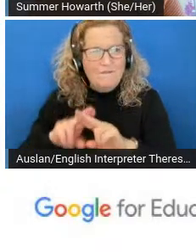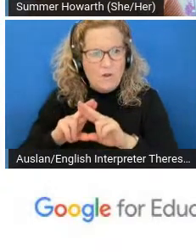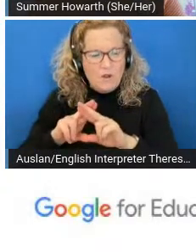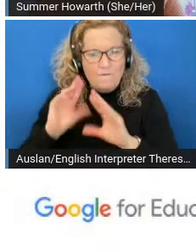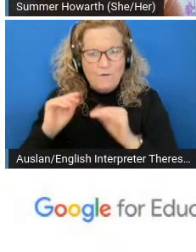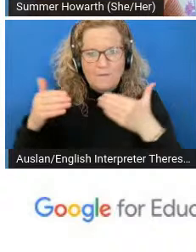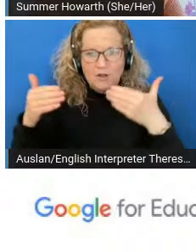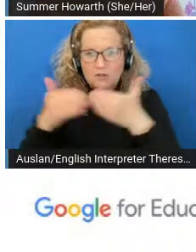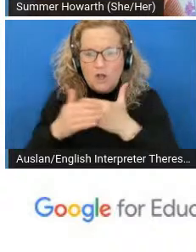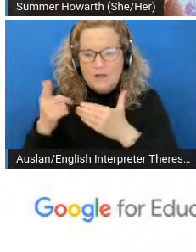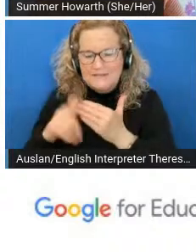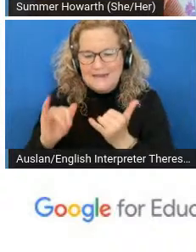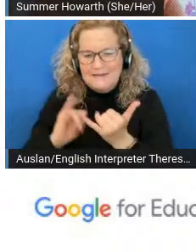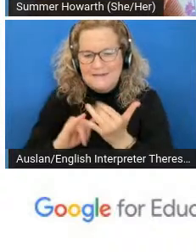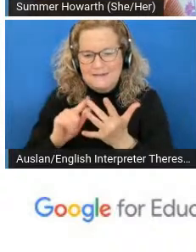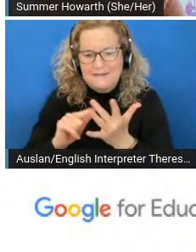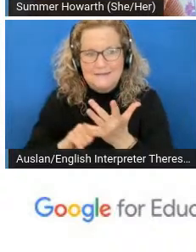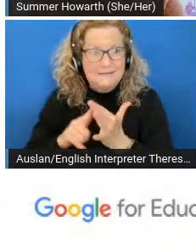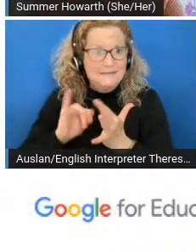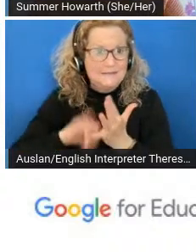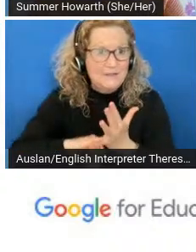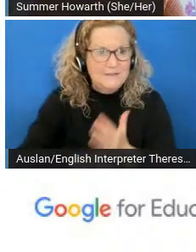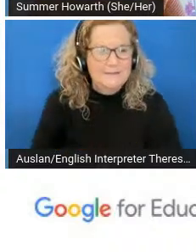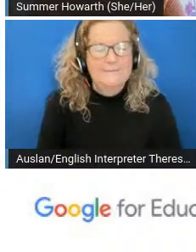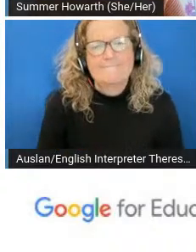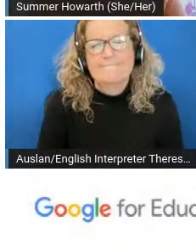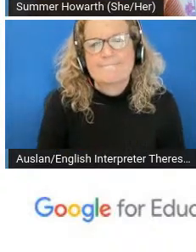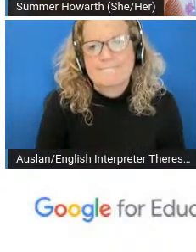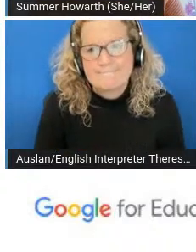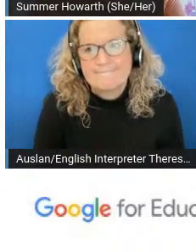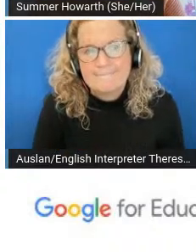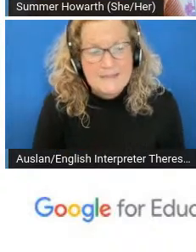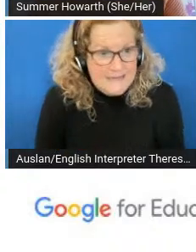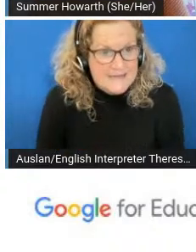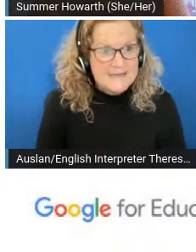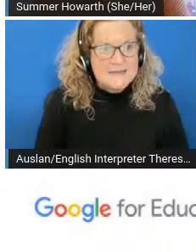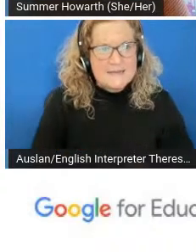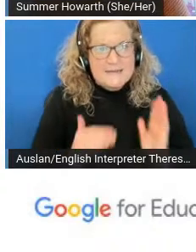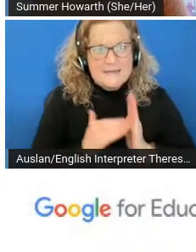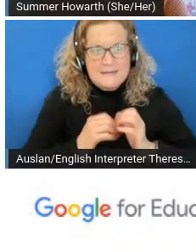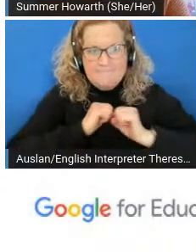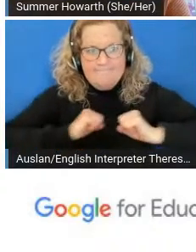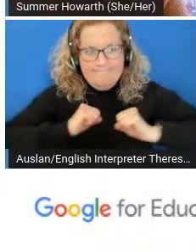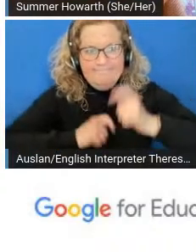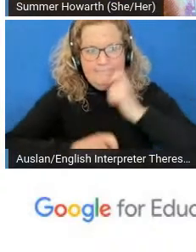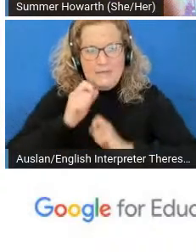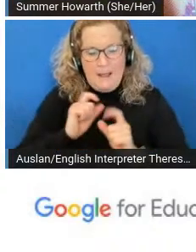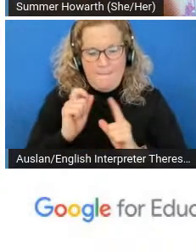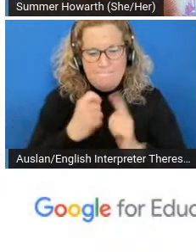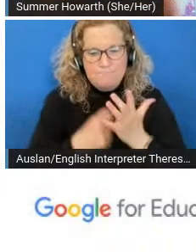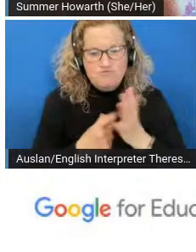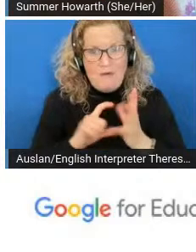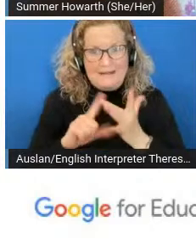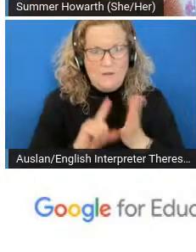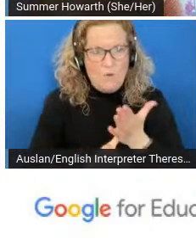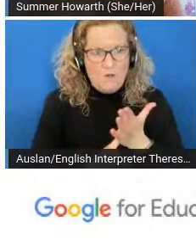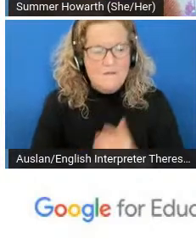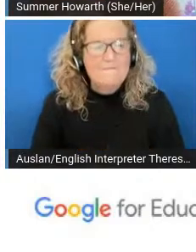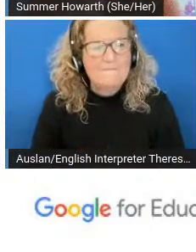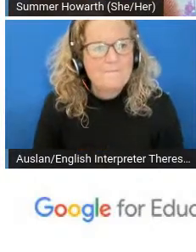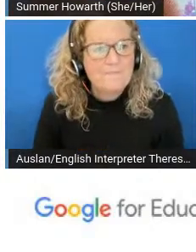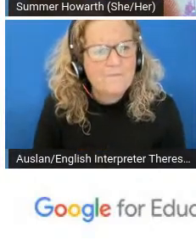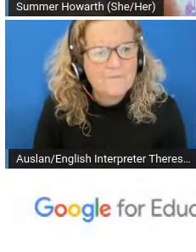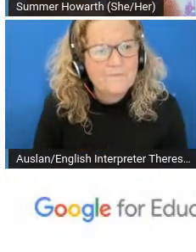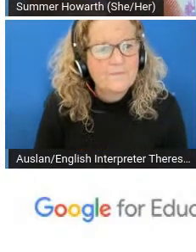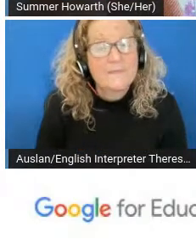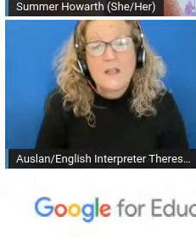sites. So we're going to get practical some. Ooh, let's do it. Let's do it. I was just going to pop in there as